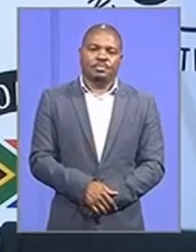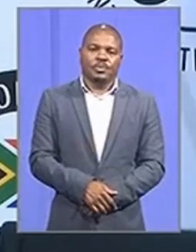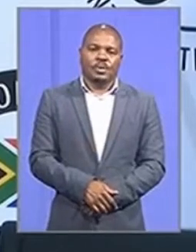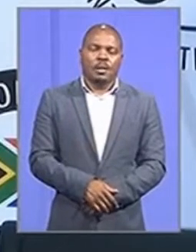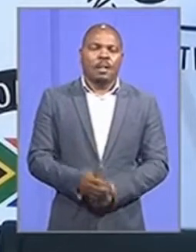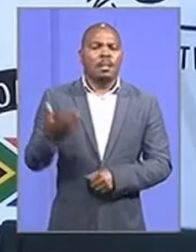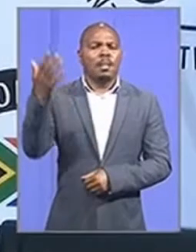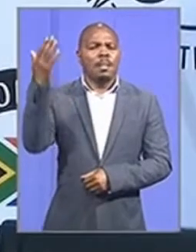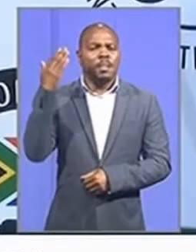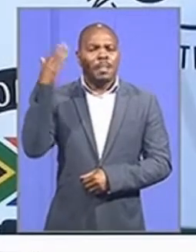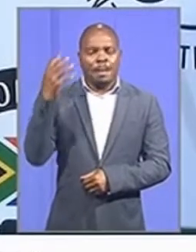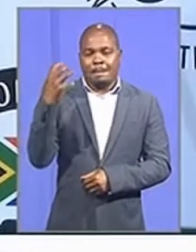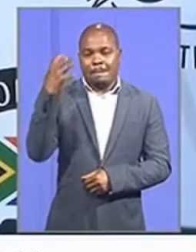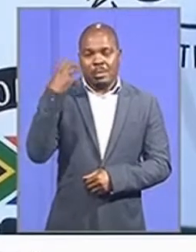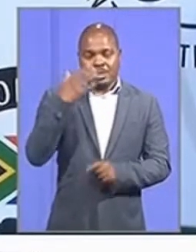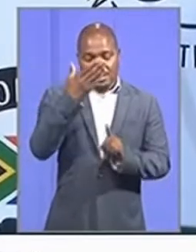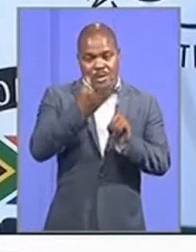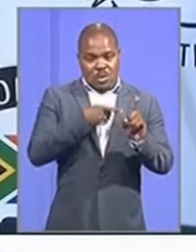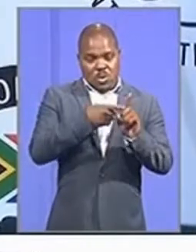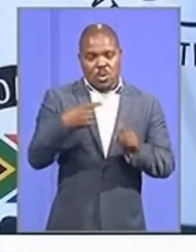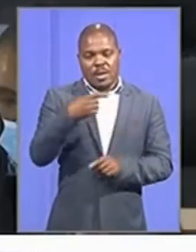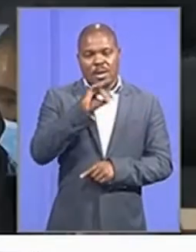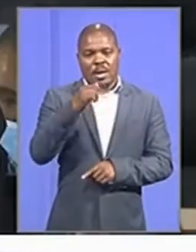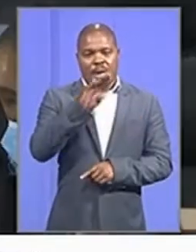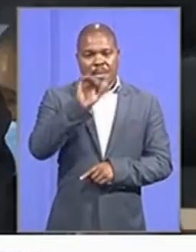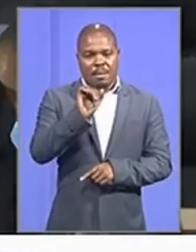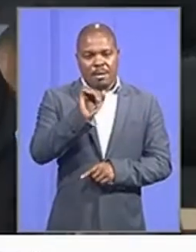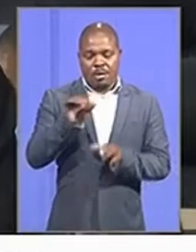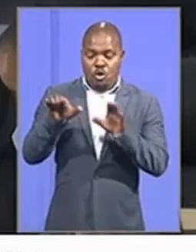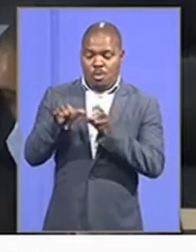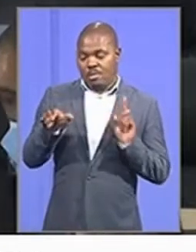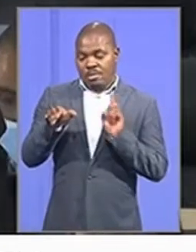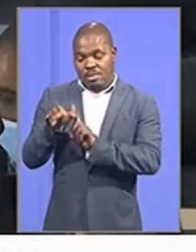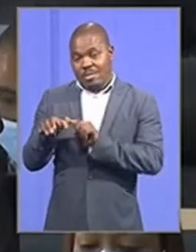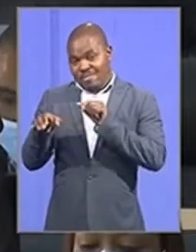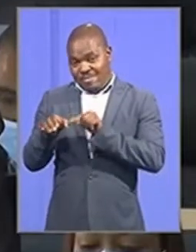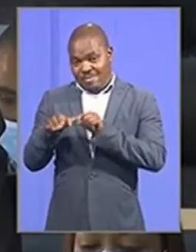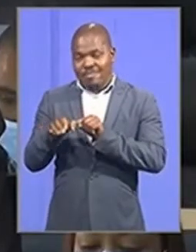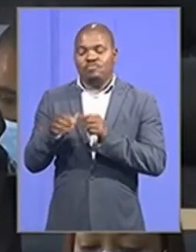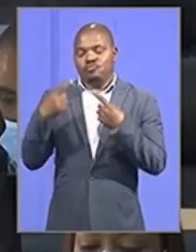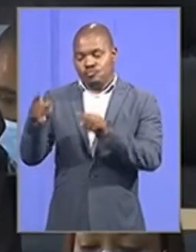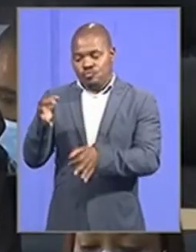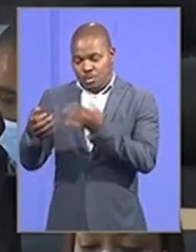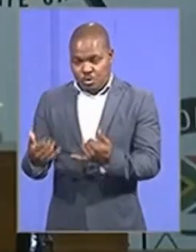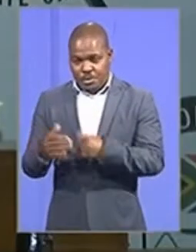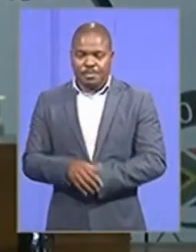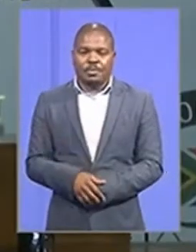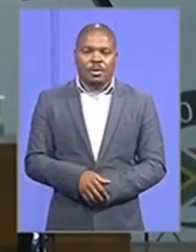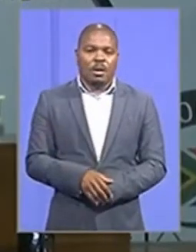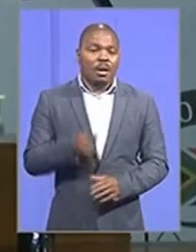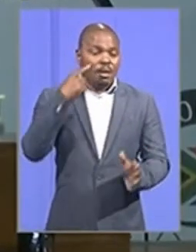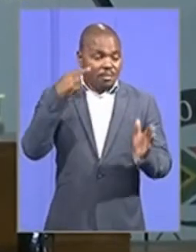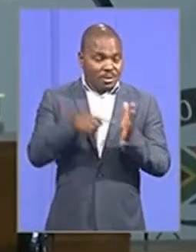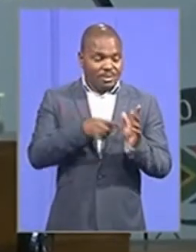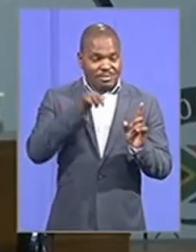Tona ya maloba ya dikgwebo tsa bosetšhaba Malusi Gigaba o ne a eme fa pele ga khomishene e ka ditlhotlheletso tsa ditshweetso tsa puso. Bosupi ba gagwe bo ne bo